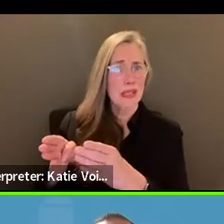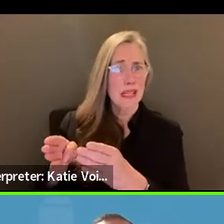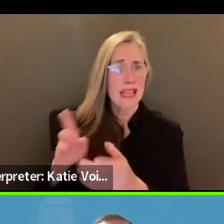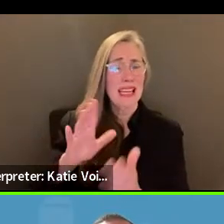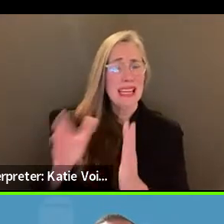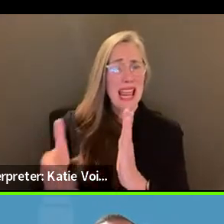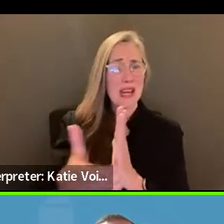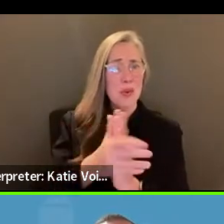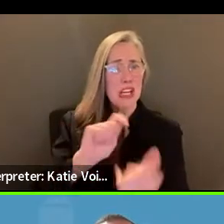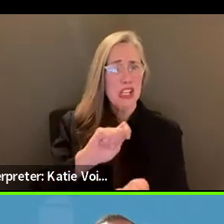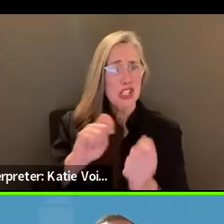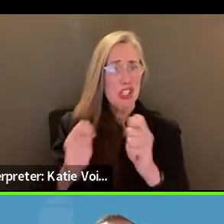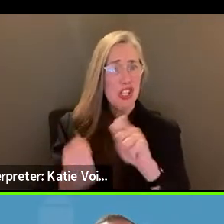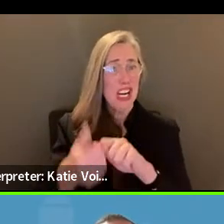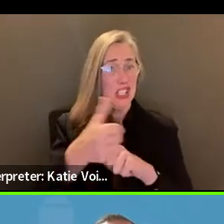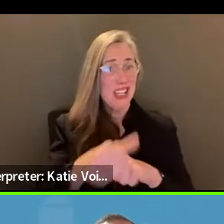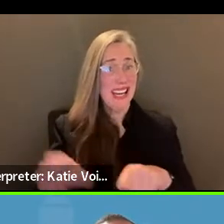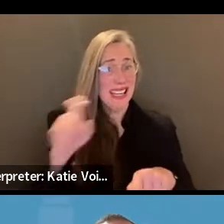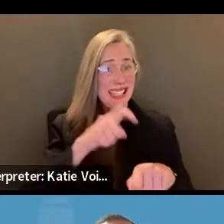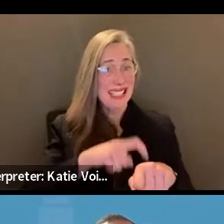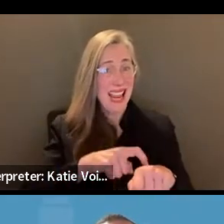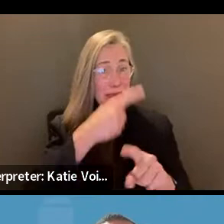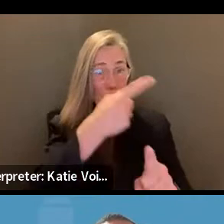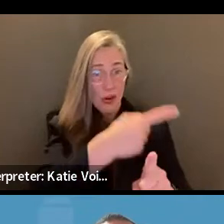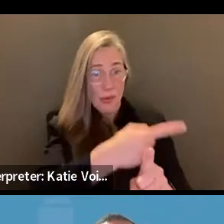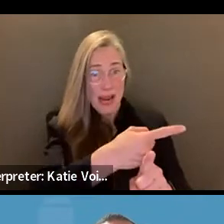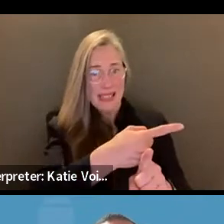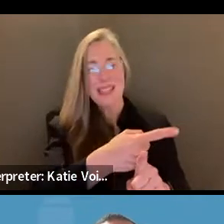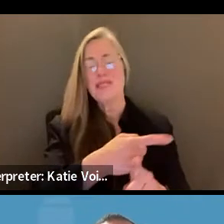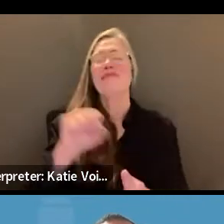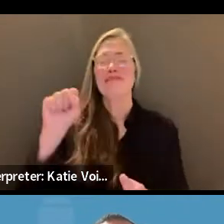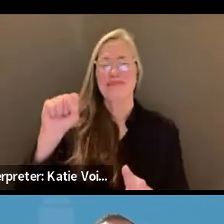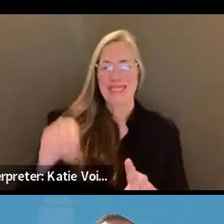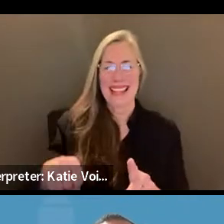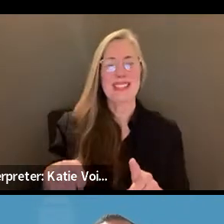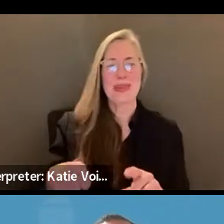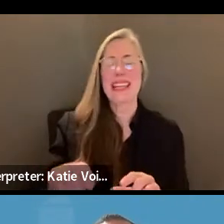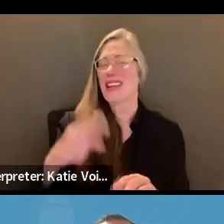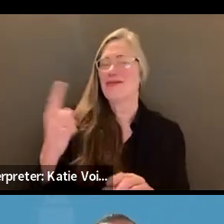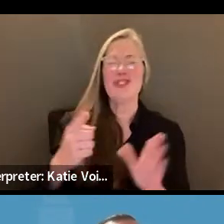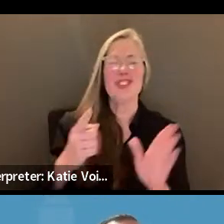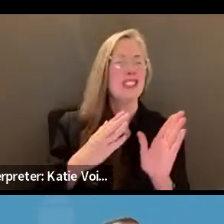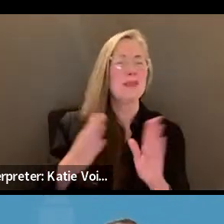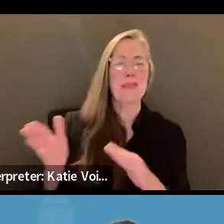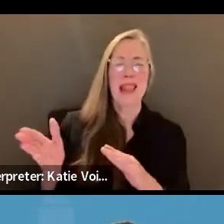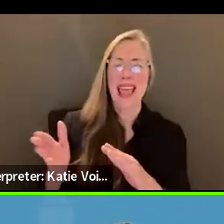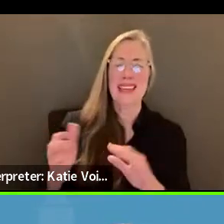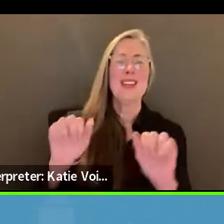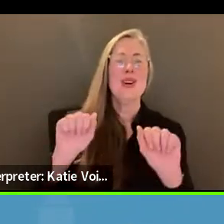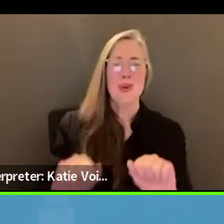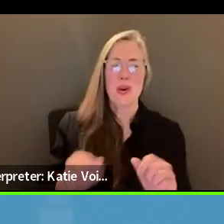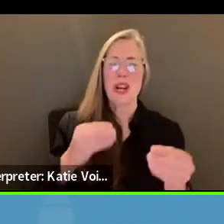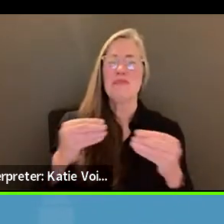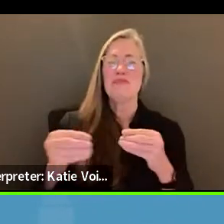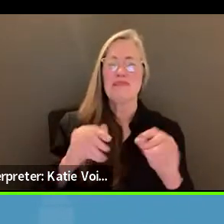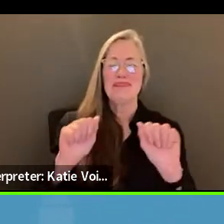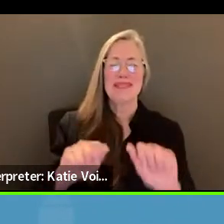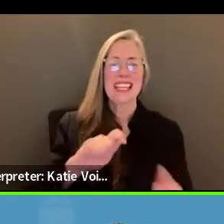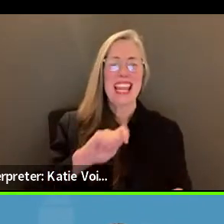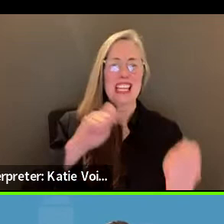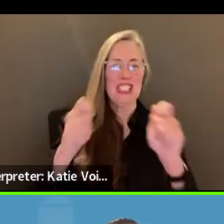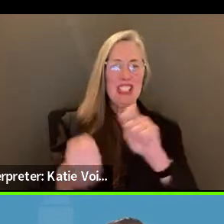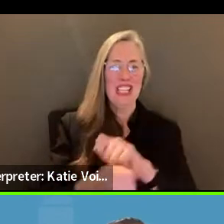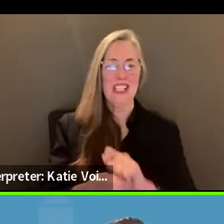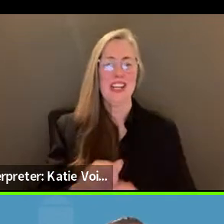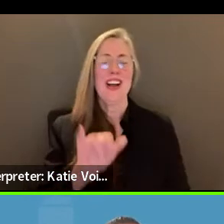that transportation plan at any time. Is that correct? Yes, we can. It's just a plan. We could change it. One of the things